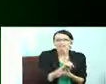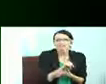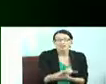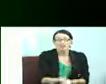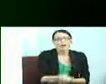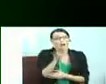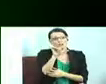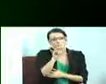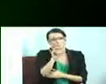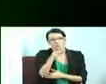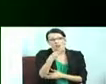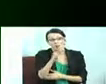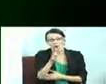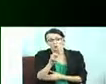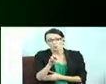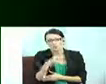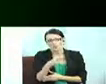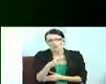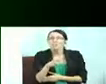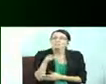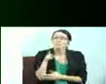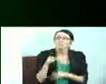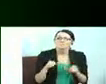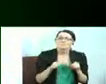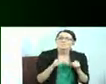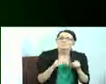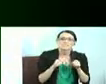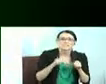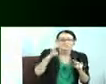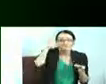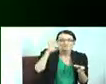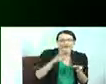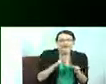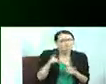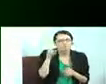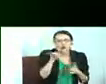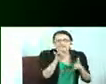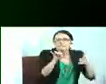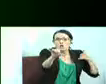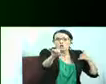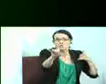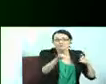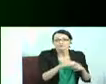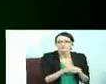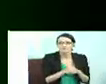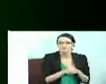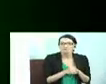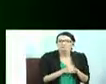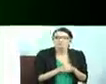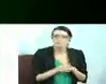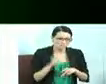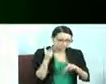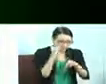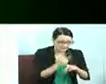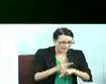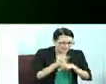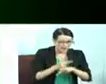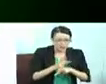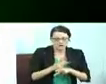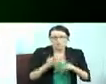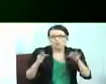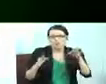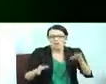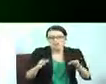Yahweh, you keep faith forever. You secure justice for the